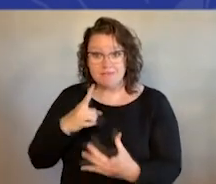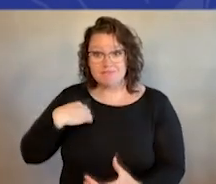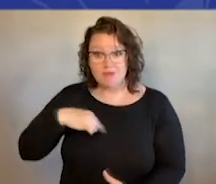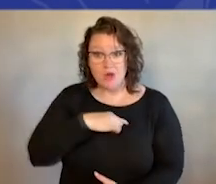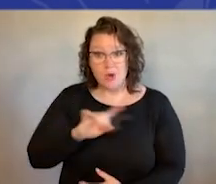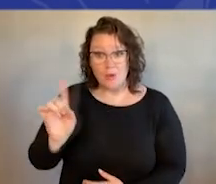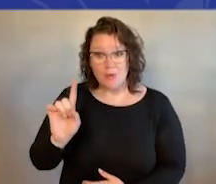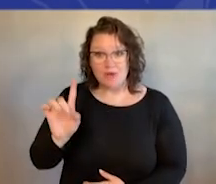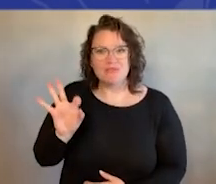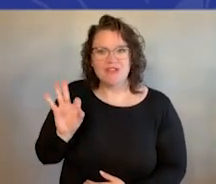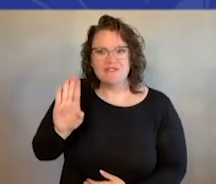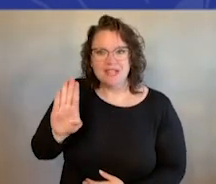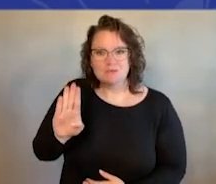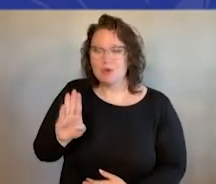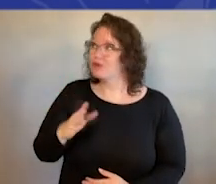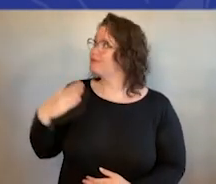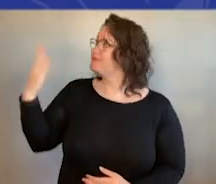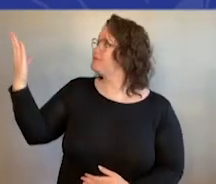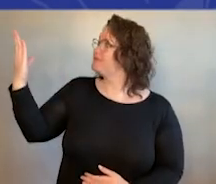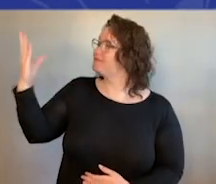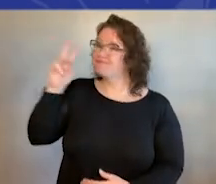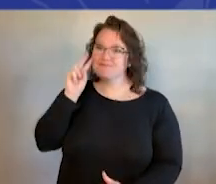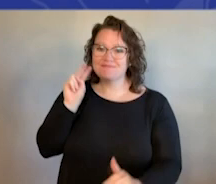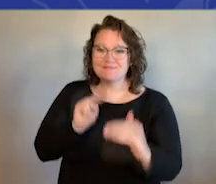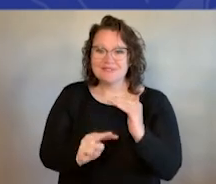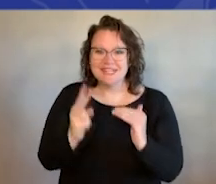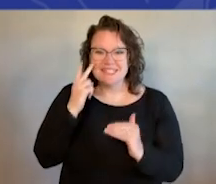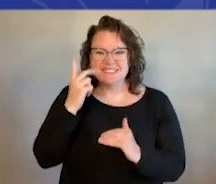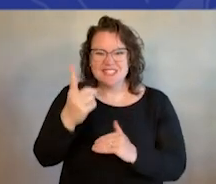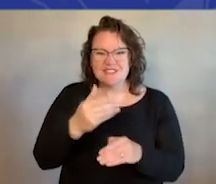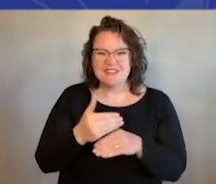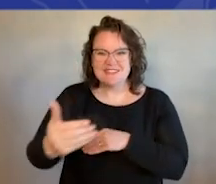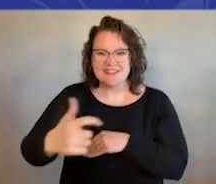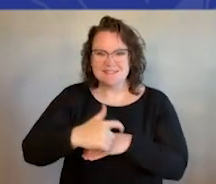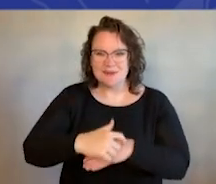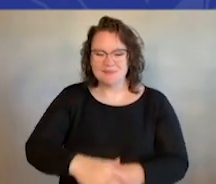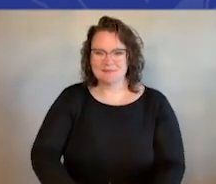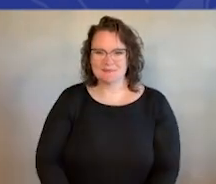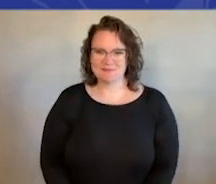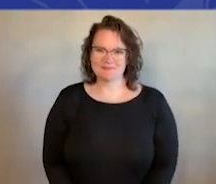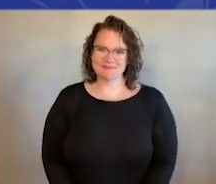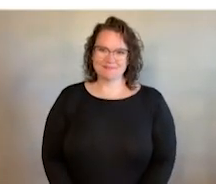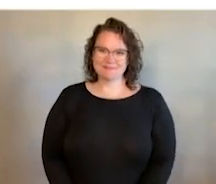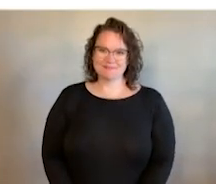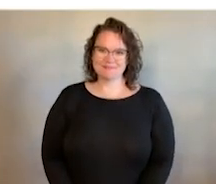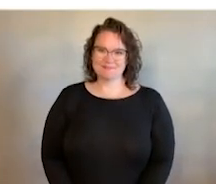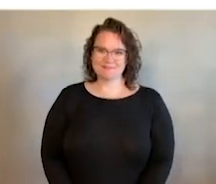on Facebook using the information below. We look forward to seeing you for our next episode.